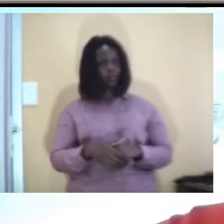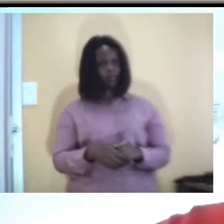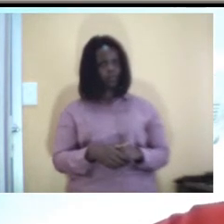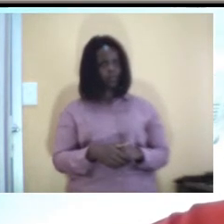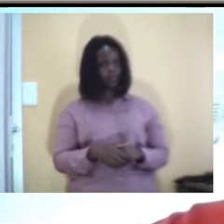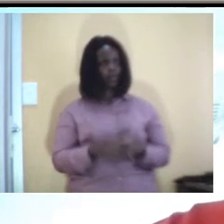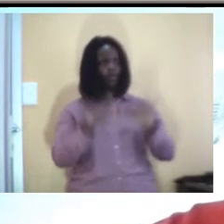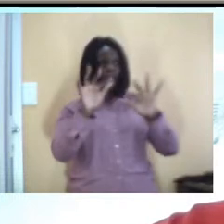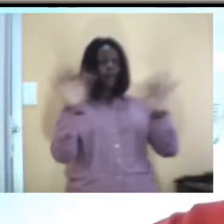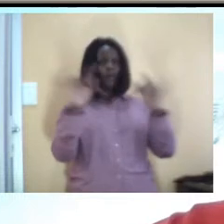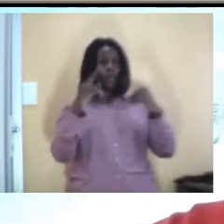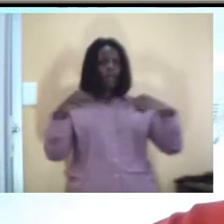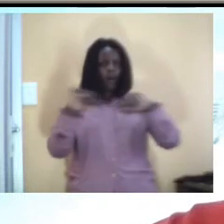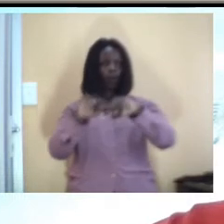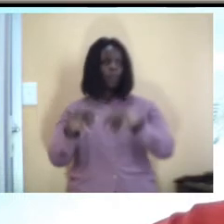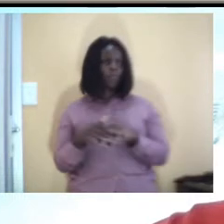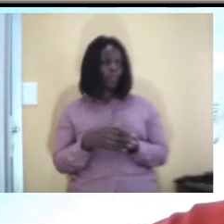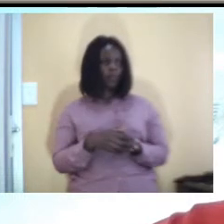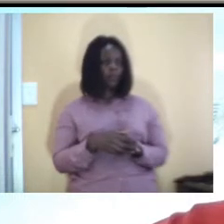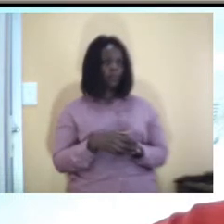for our people.